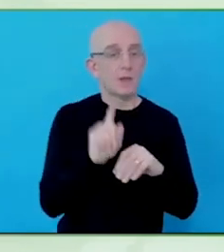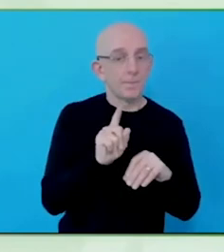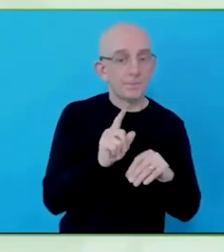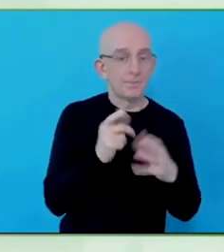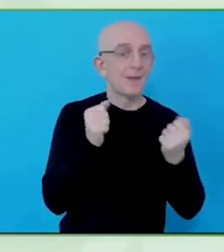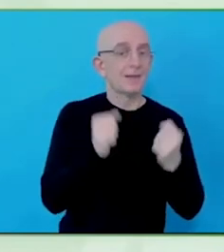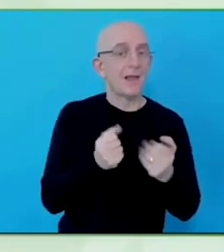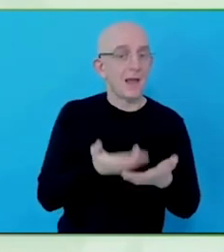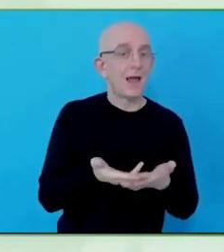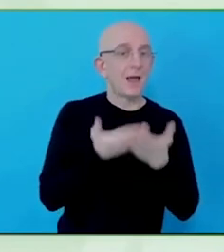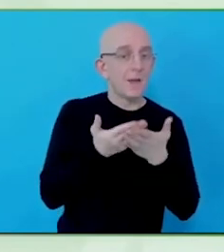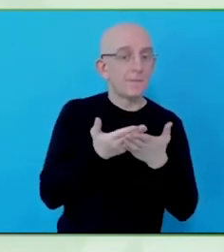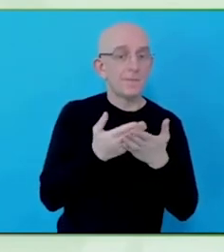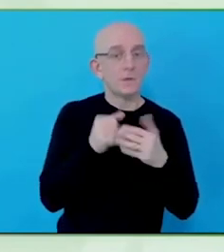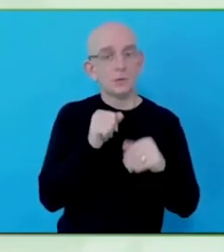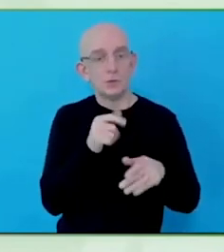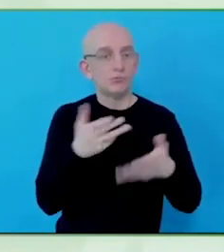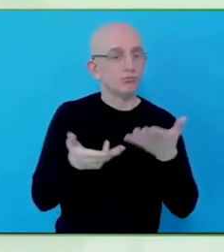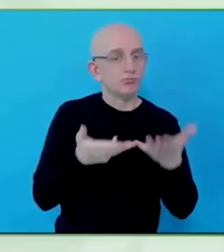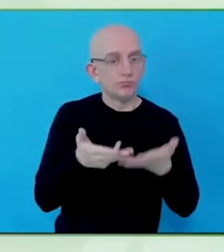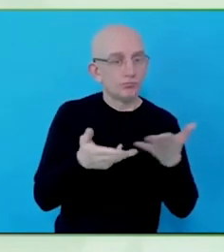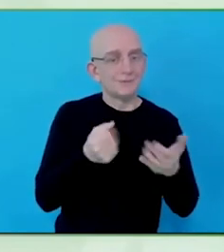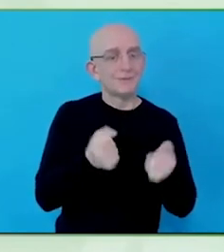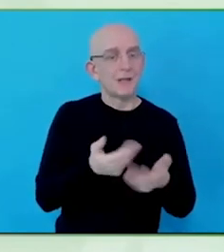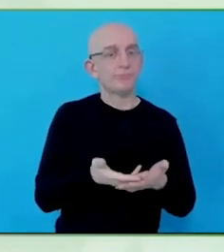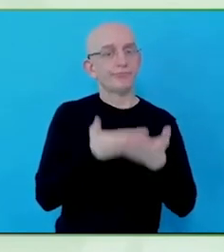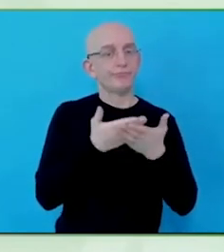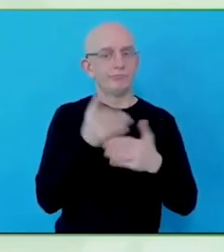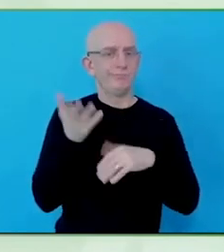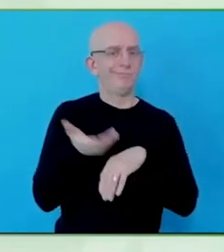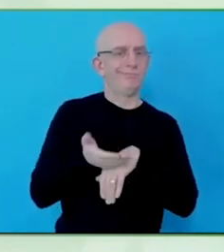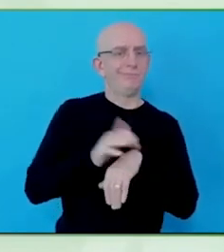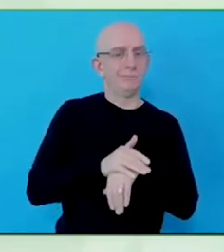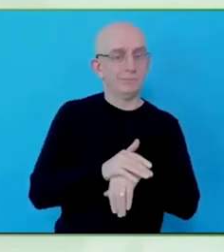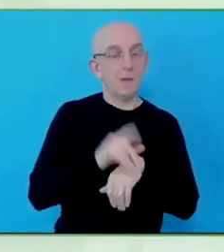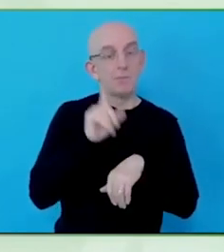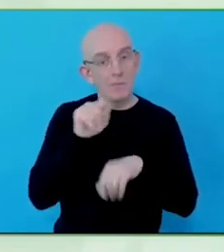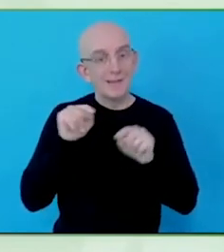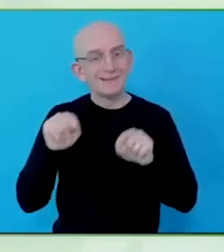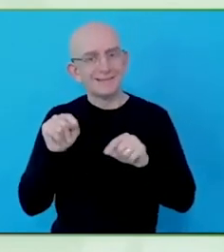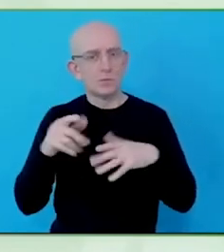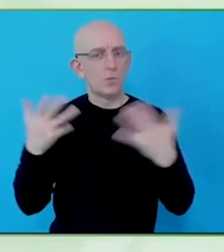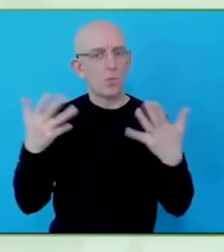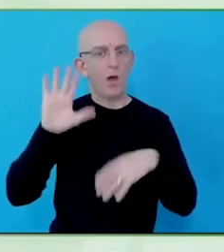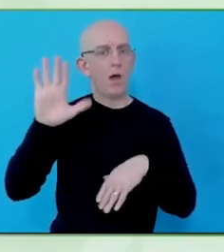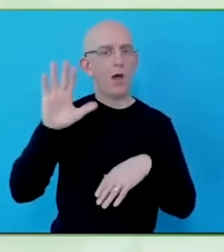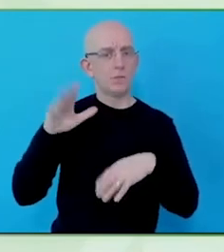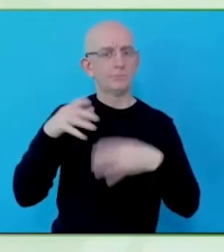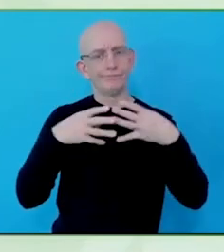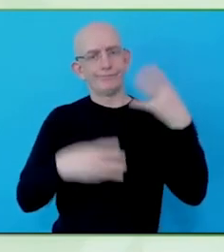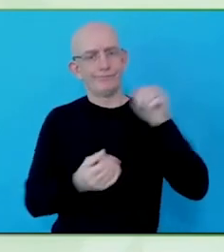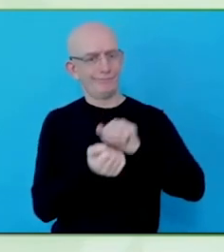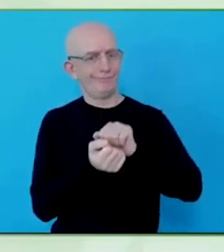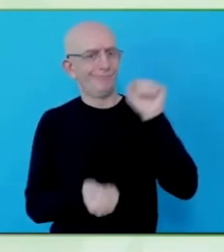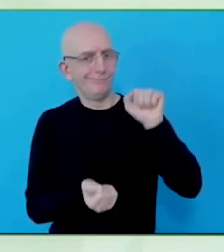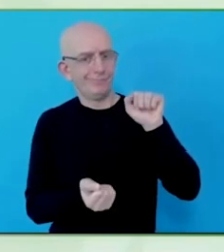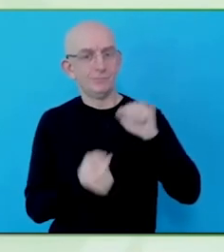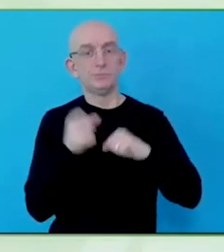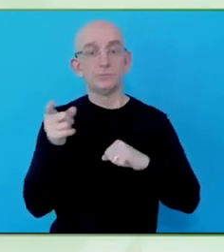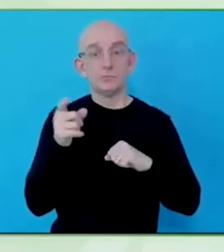Look if they're certified by the global certification organizations, such as IAAP. Thank